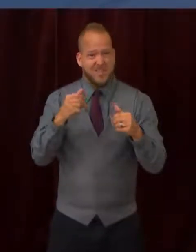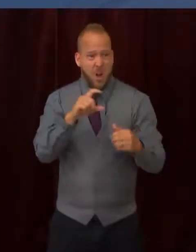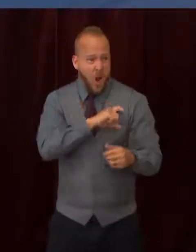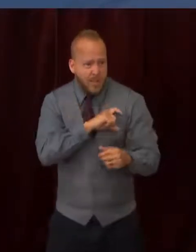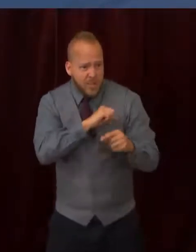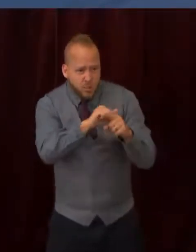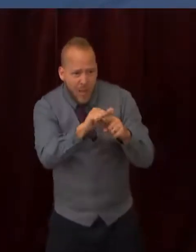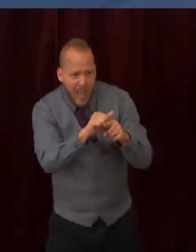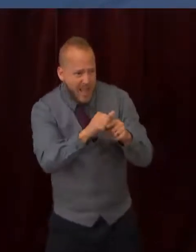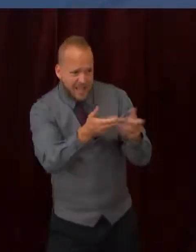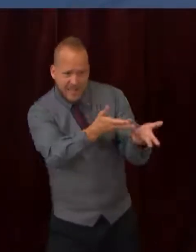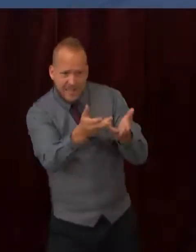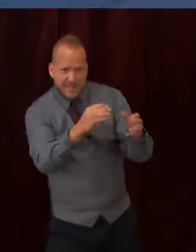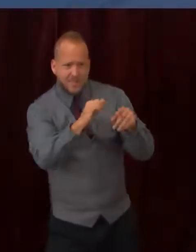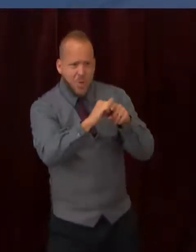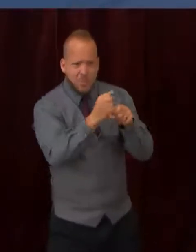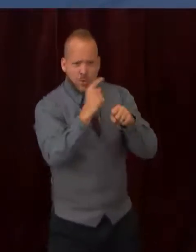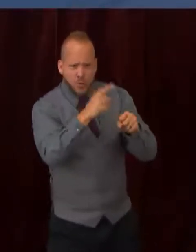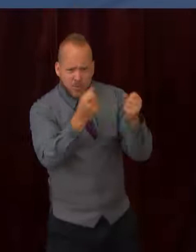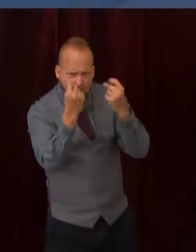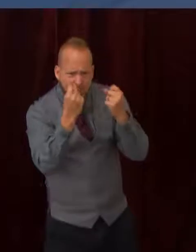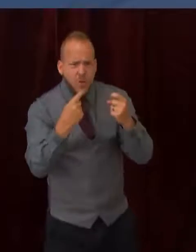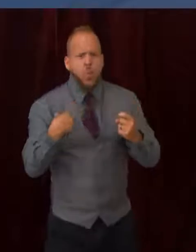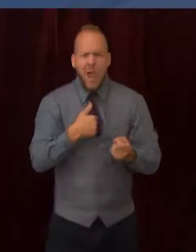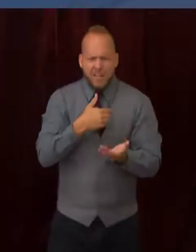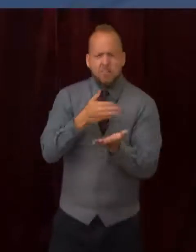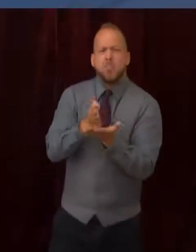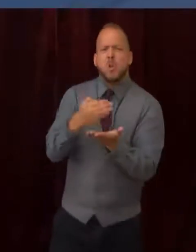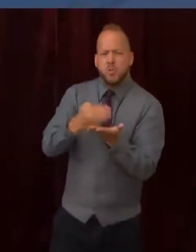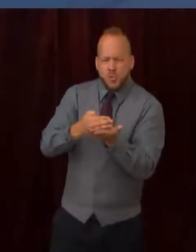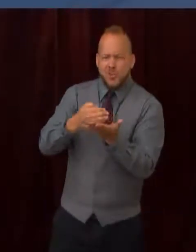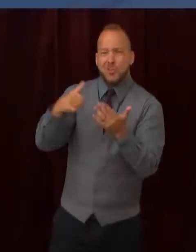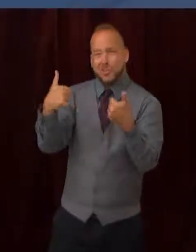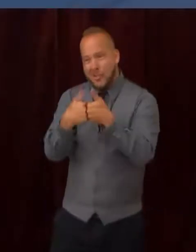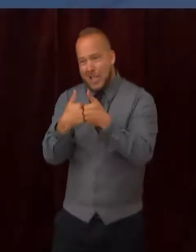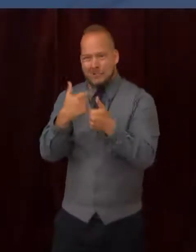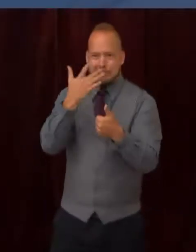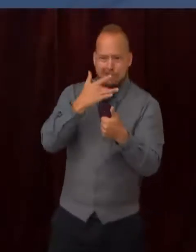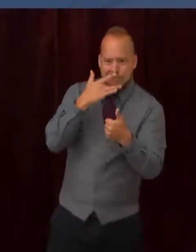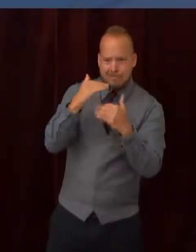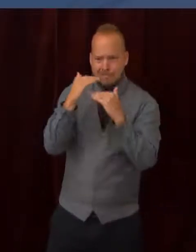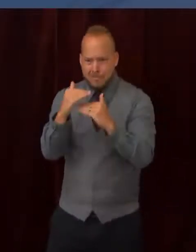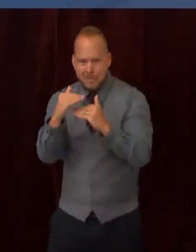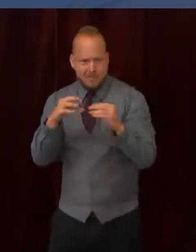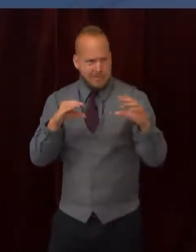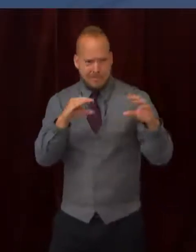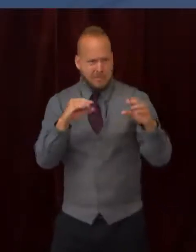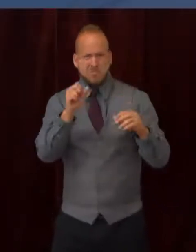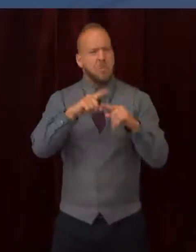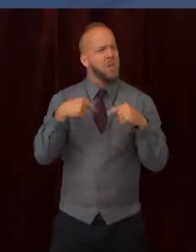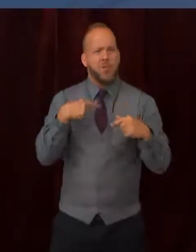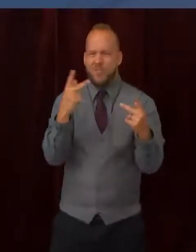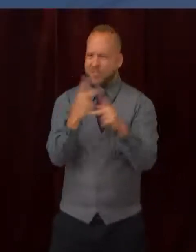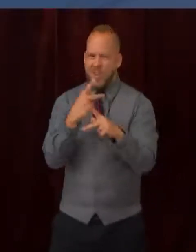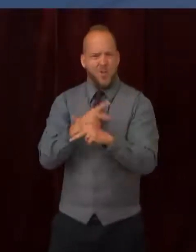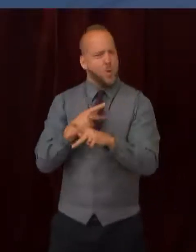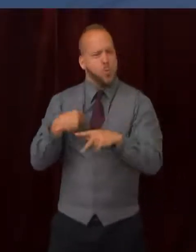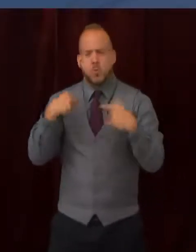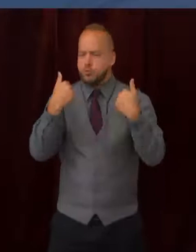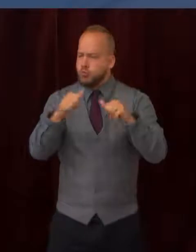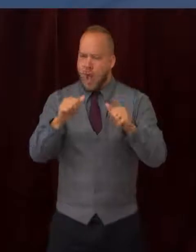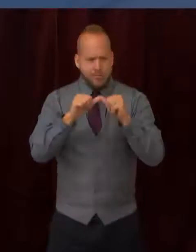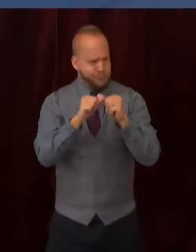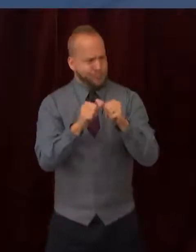there are budgetary challenges. We want to make sure that type of training continues. And by the way, that training is not the end all and be all. As long